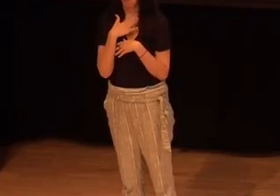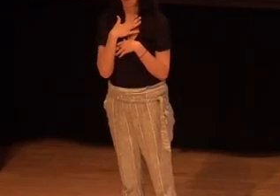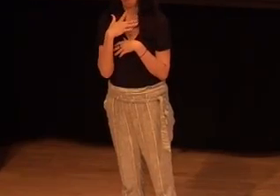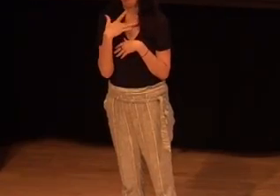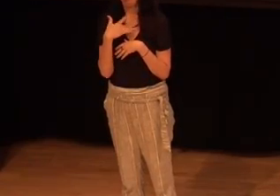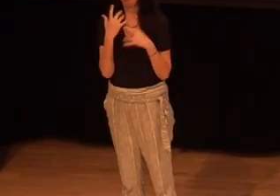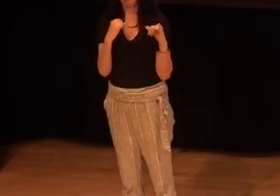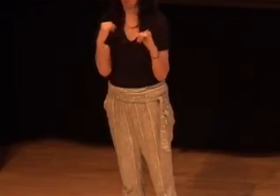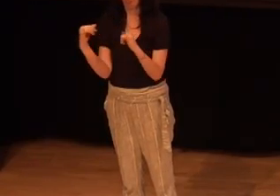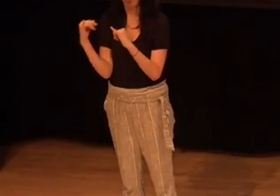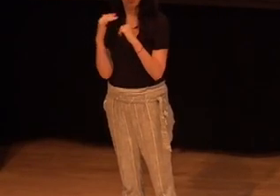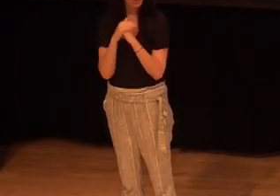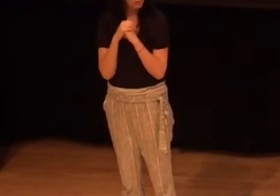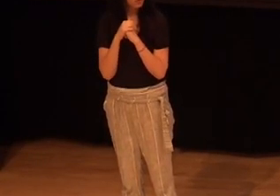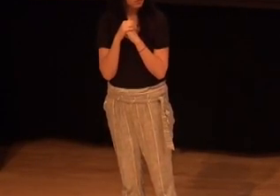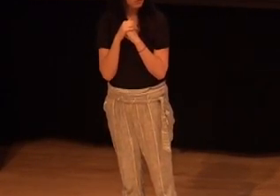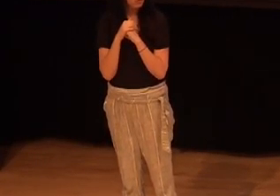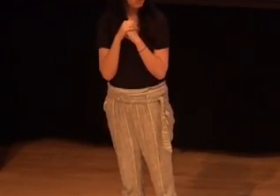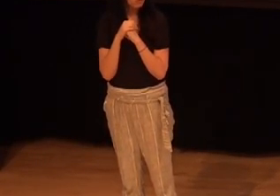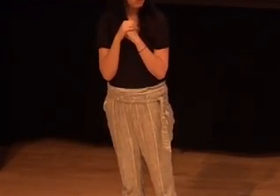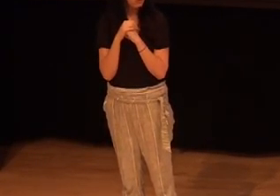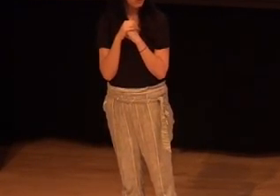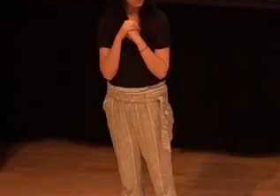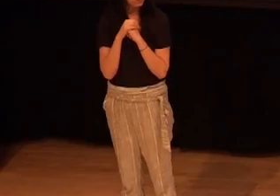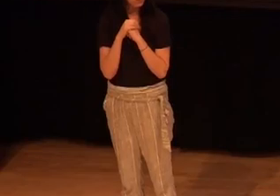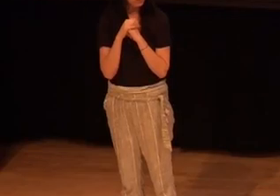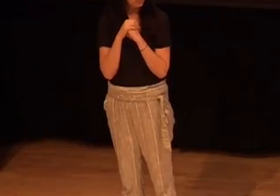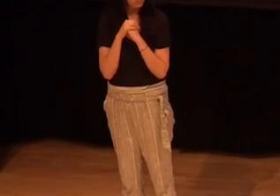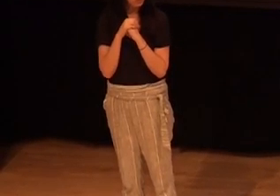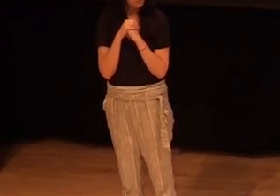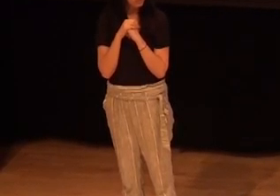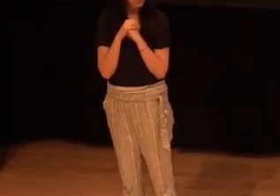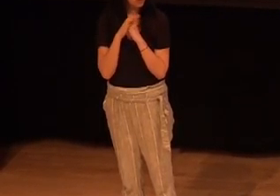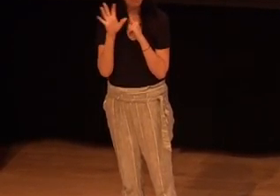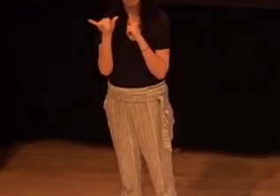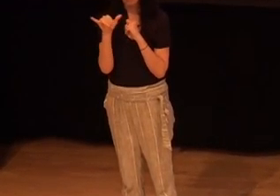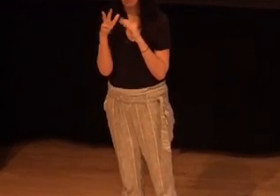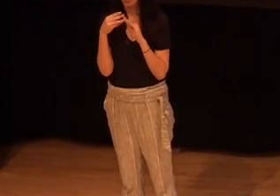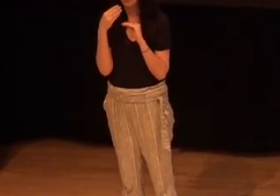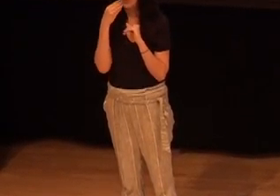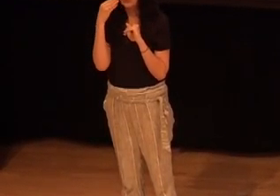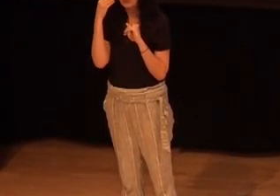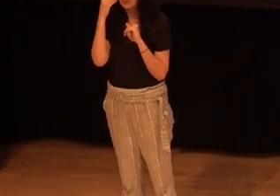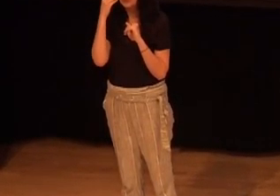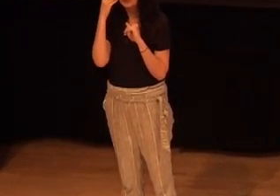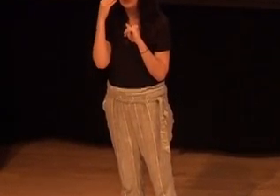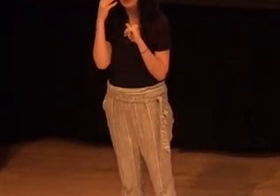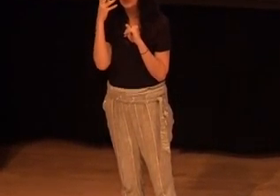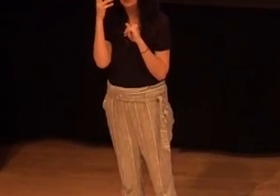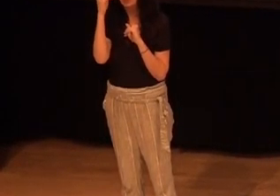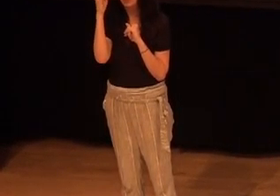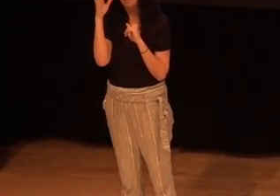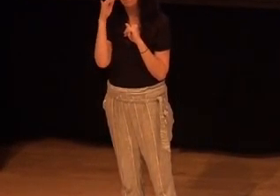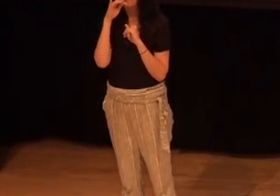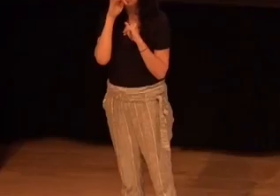similarities. And especially with the homes, I was thinking of the